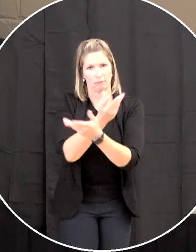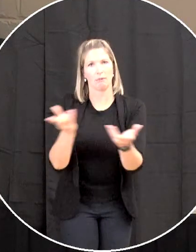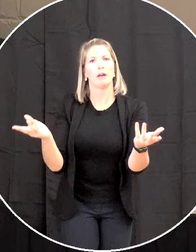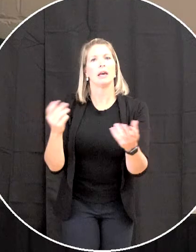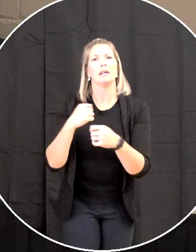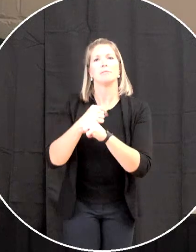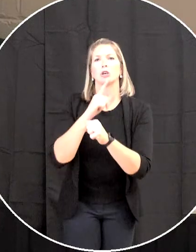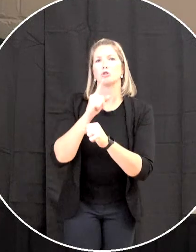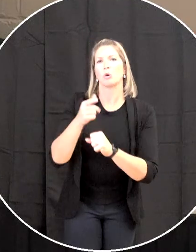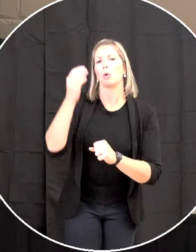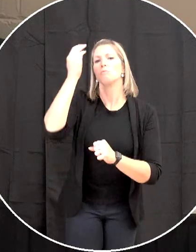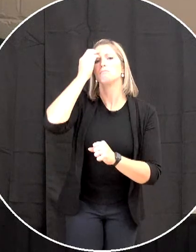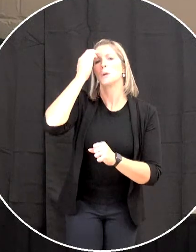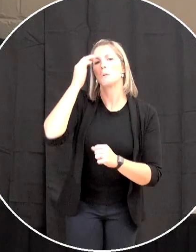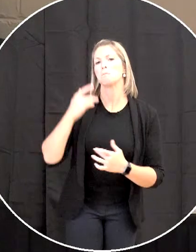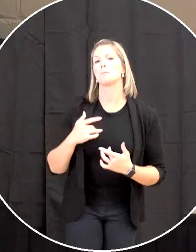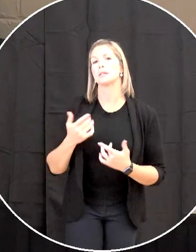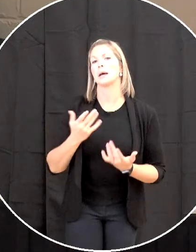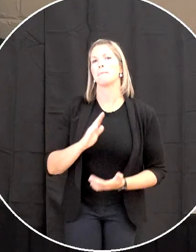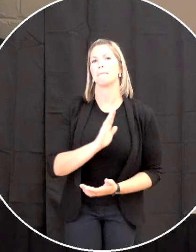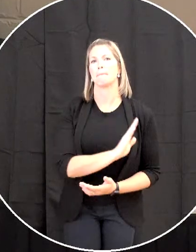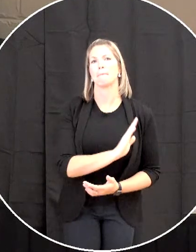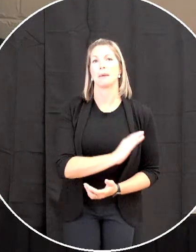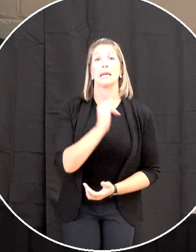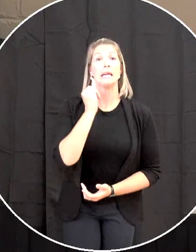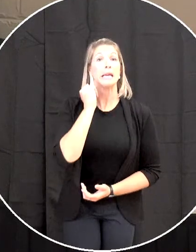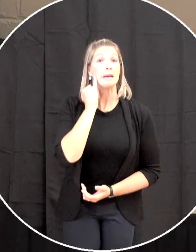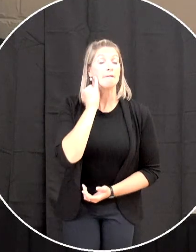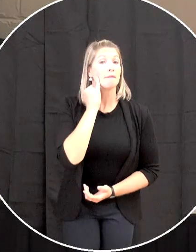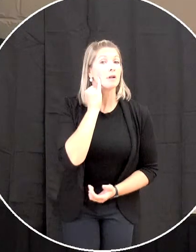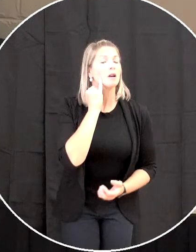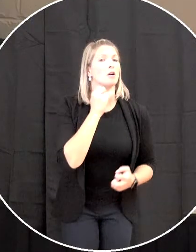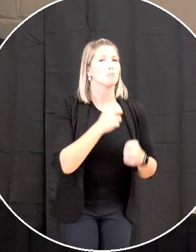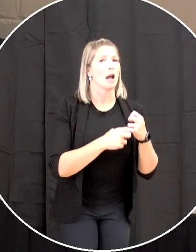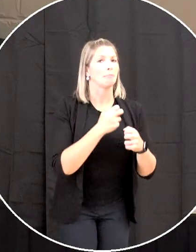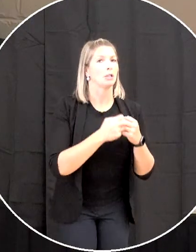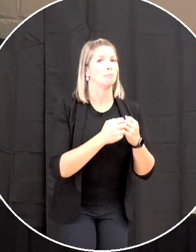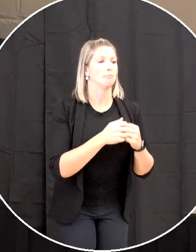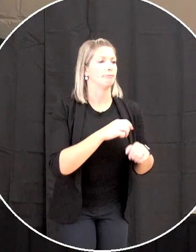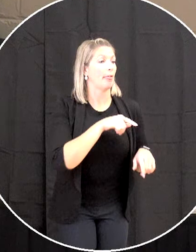loop of response if it is clearly an operational issue.